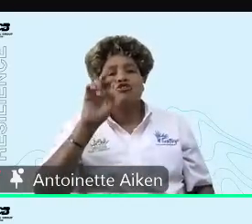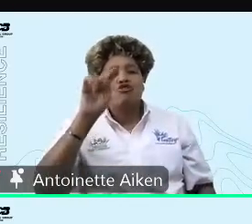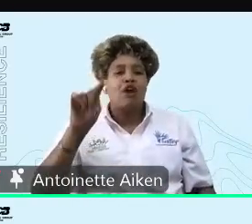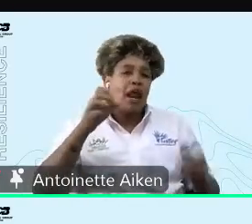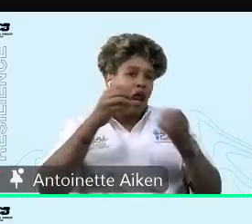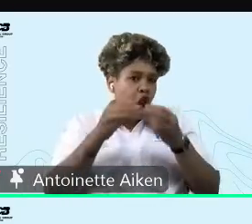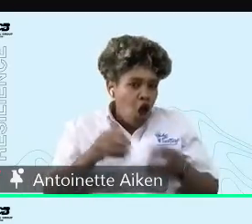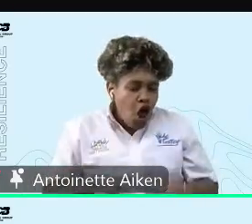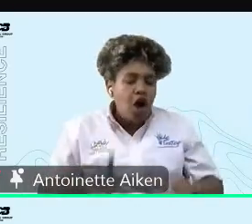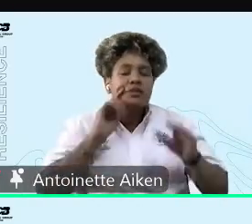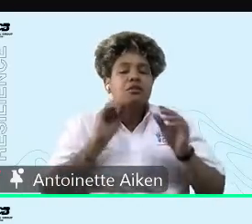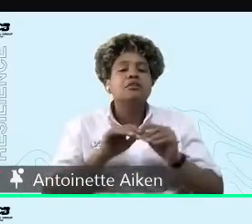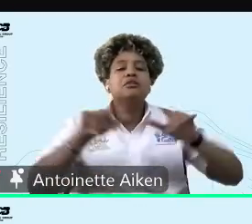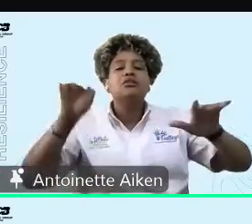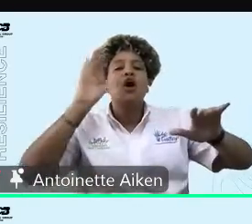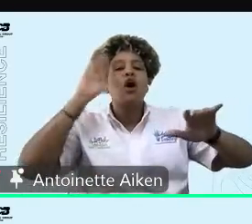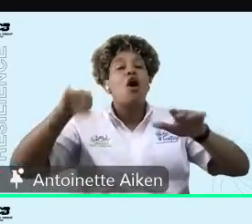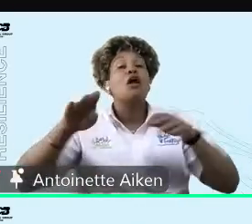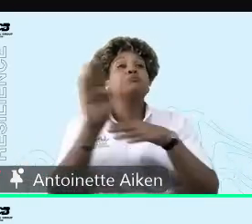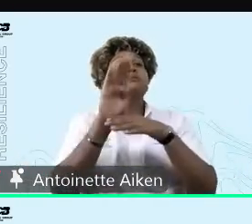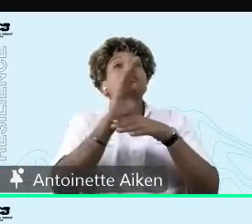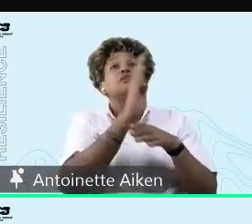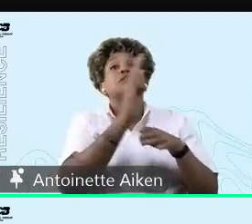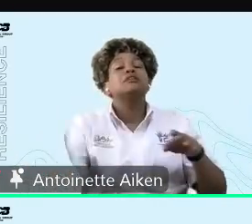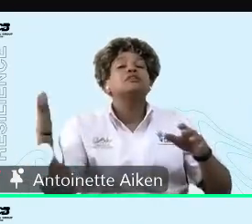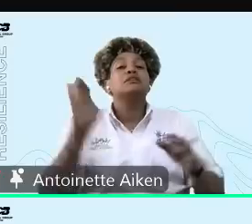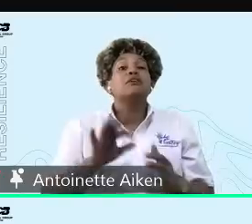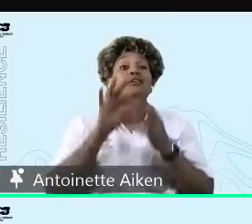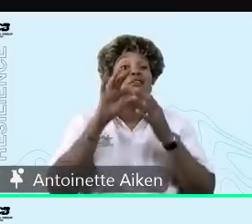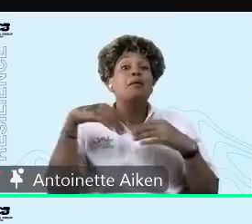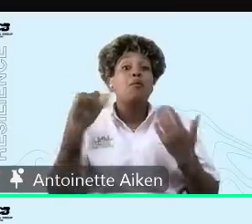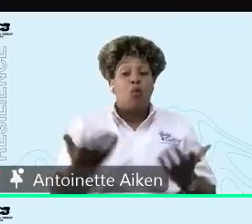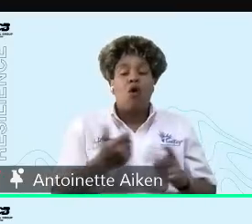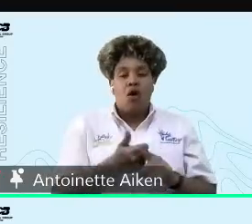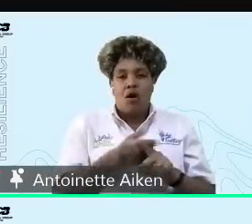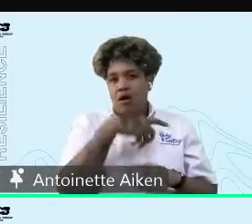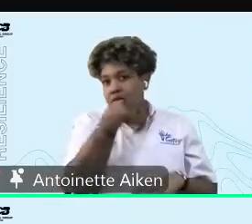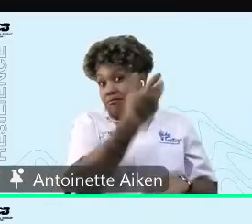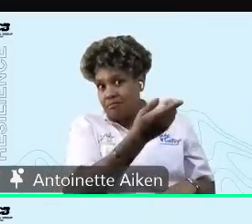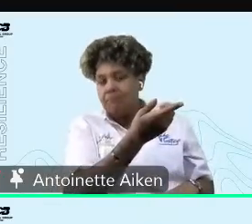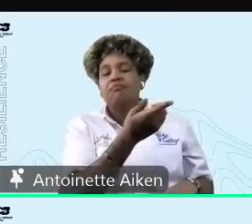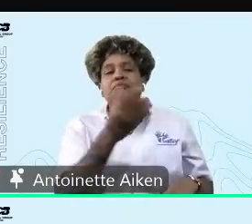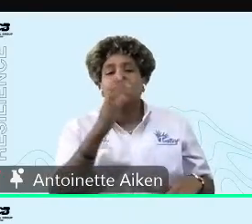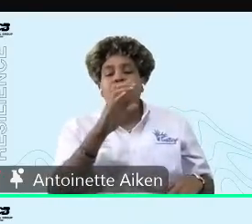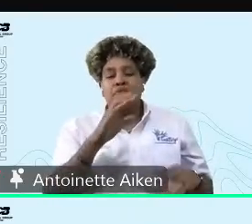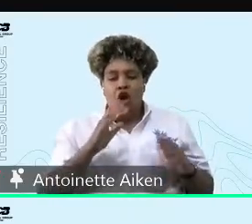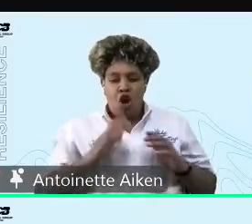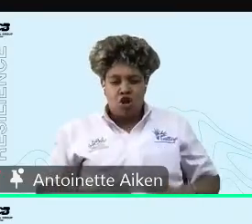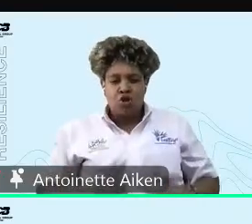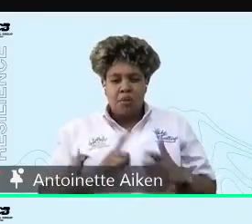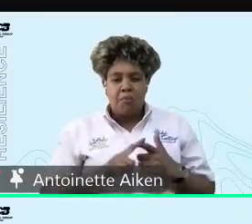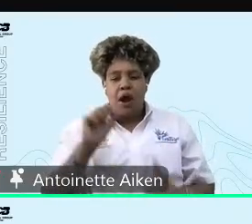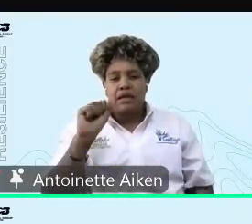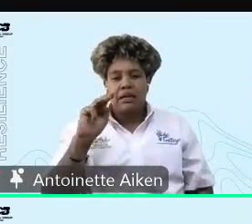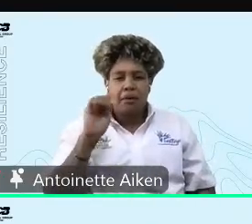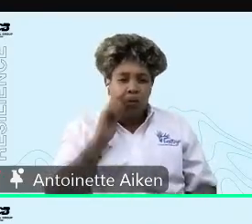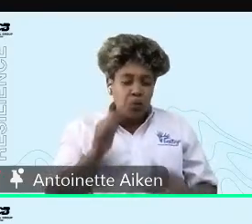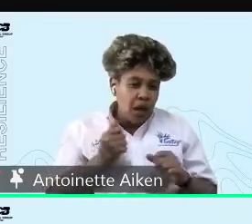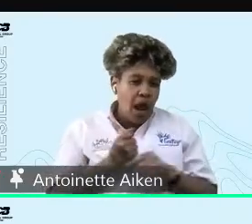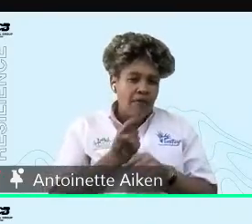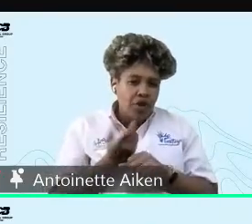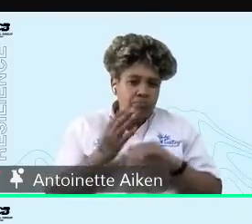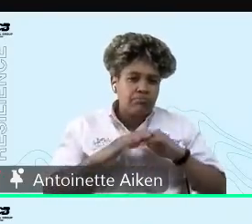losses across all business segments except consumer and SME, which was flat year over year.